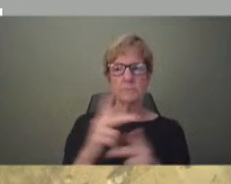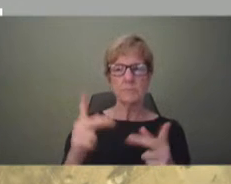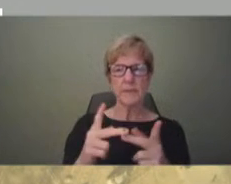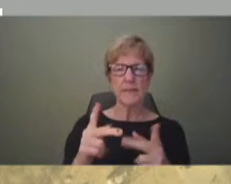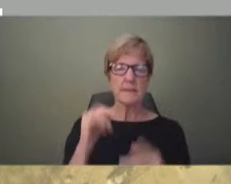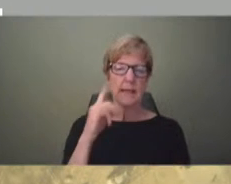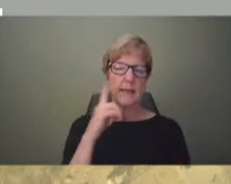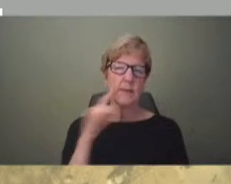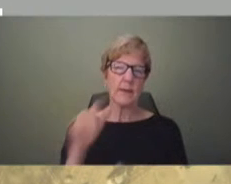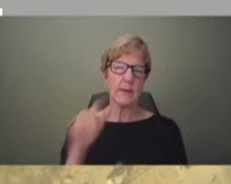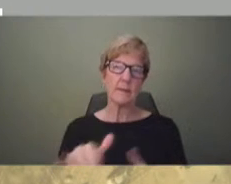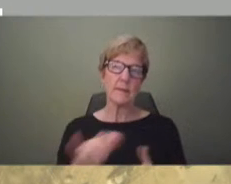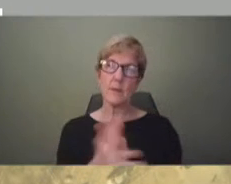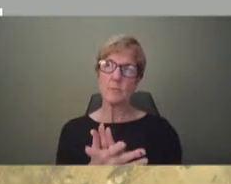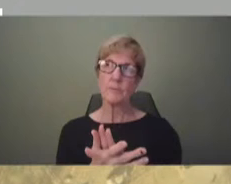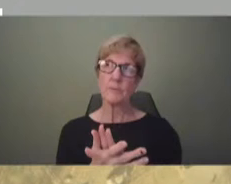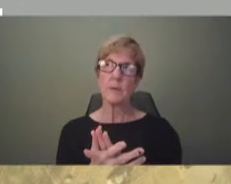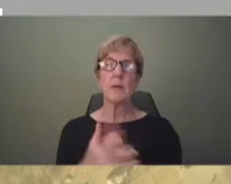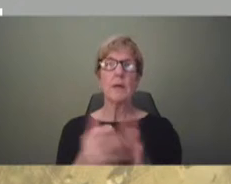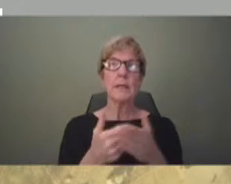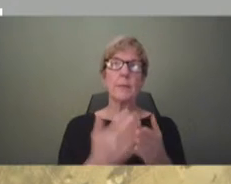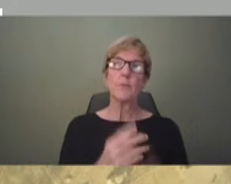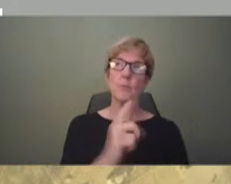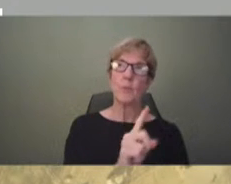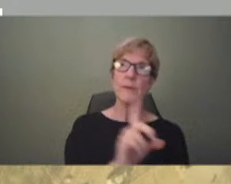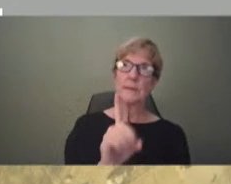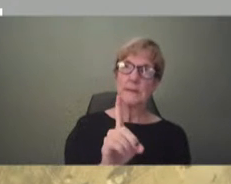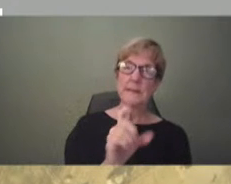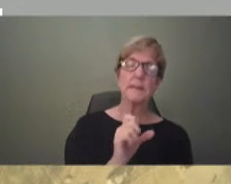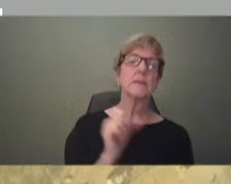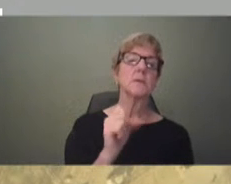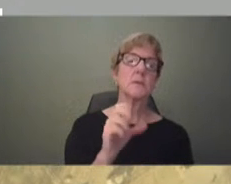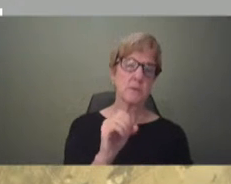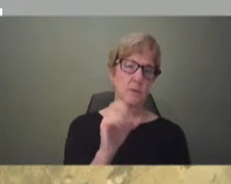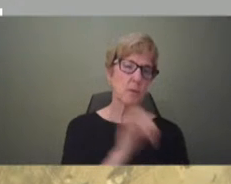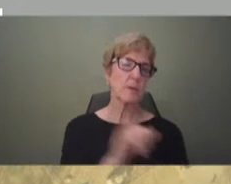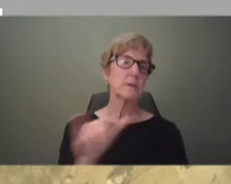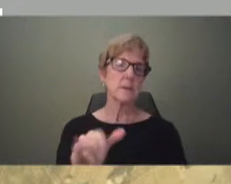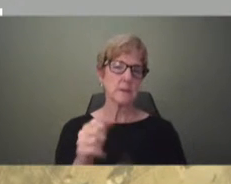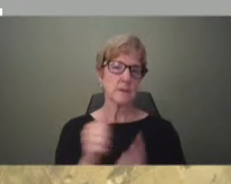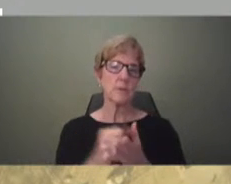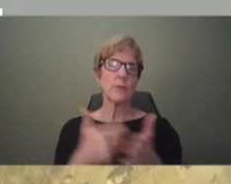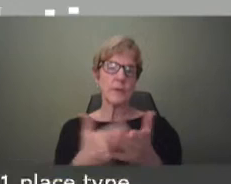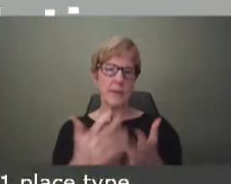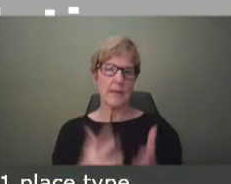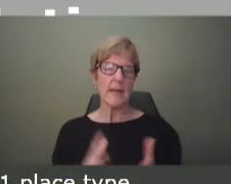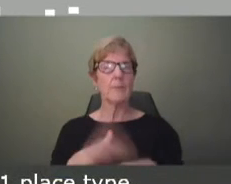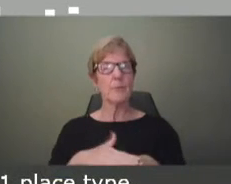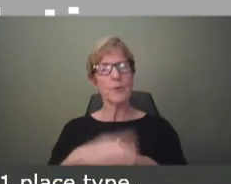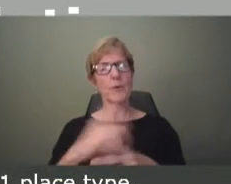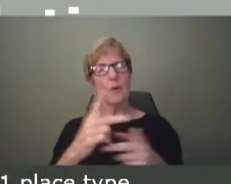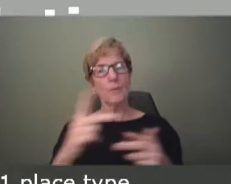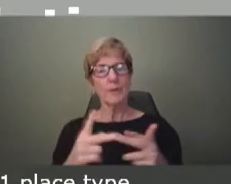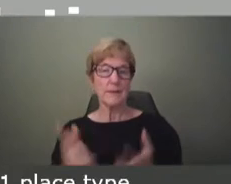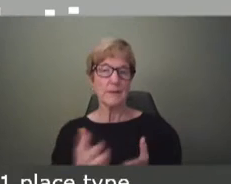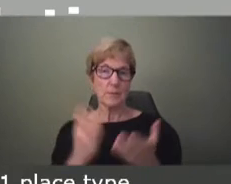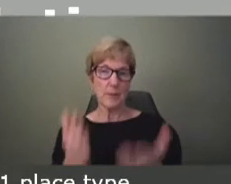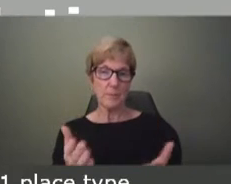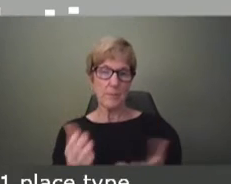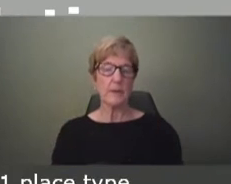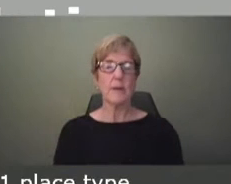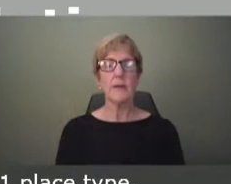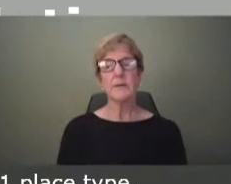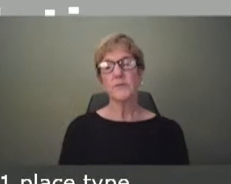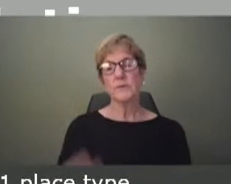to uh a neighborhood 1D so that be consistent again with that neighborhood on Place type that's recommended uh this is a conventional petition